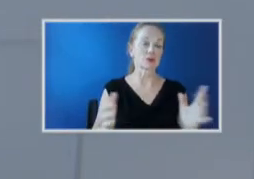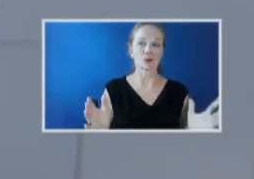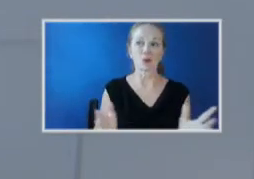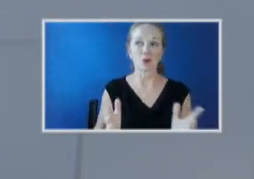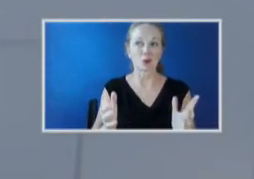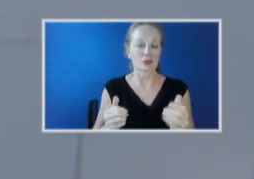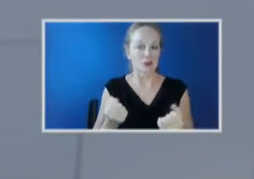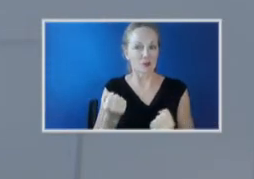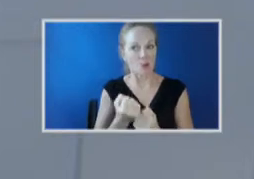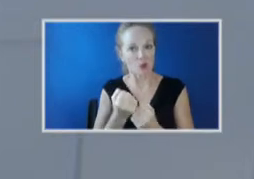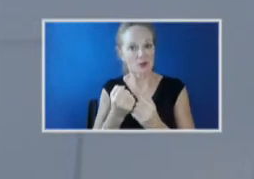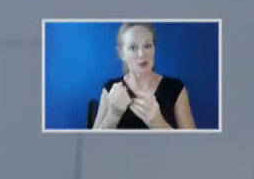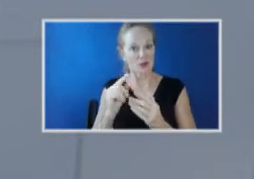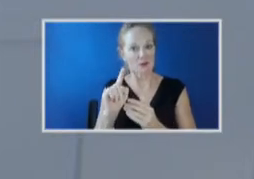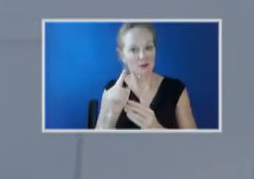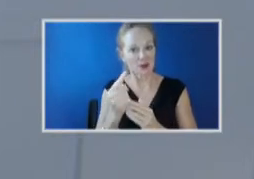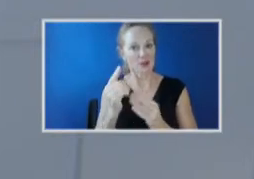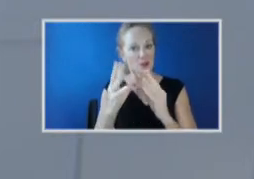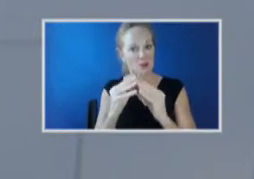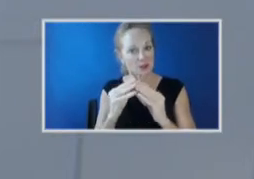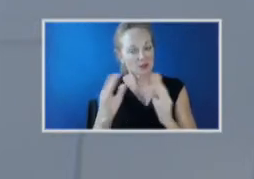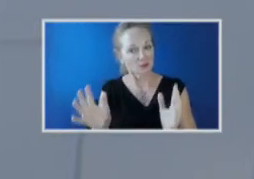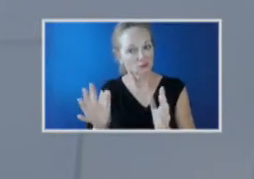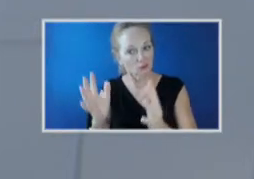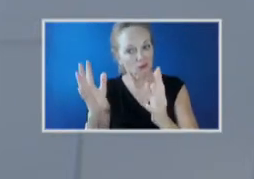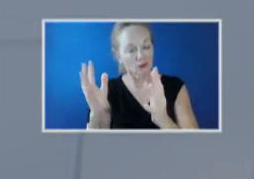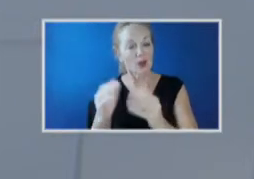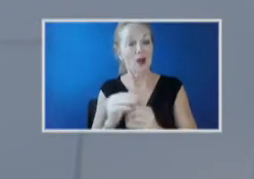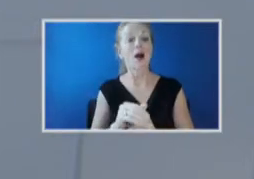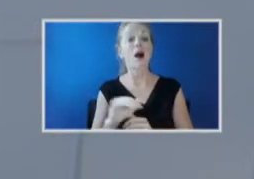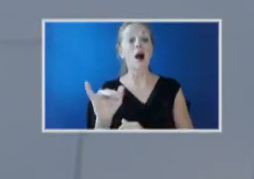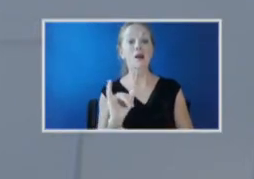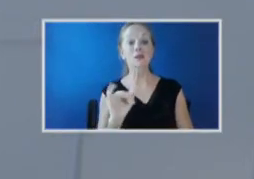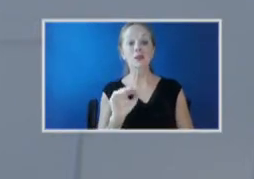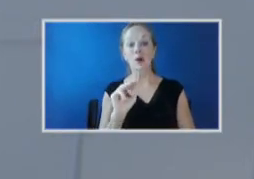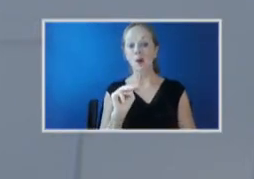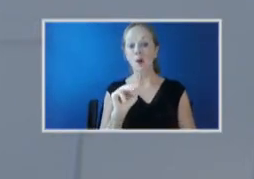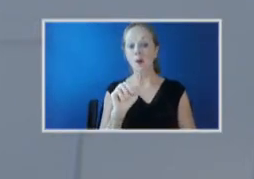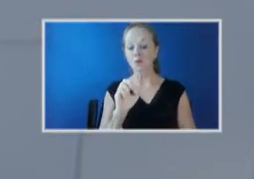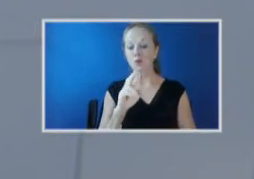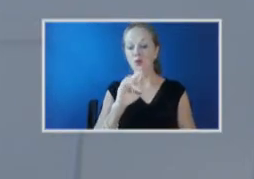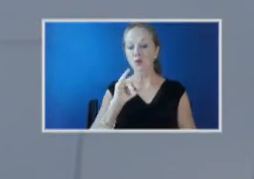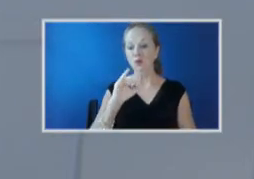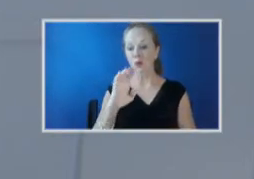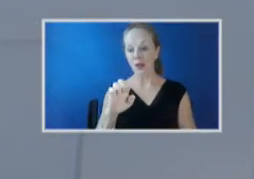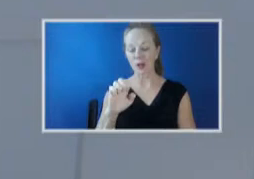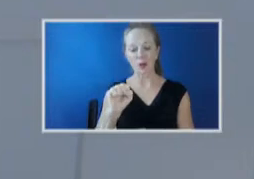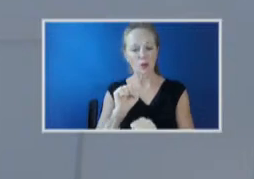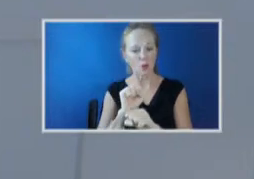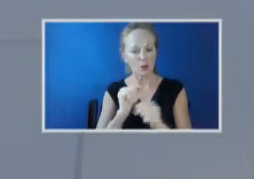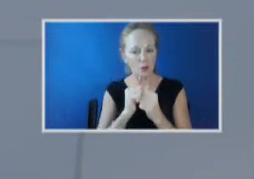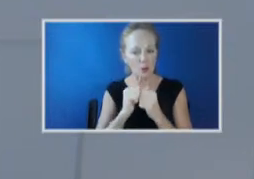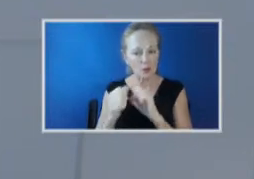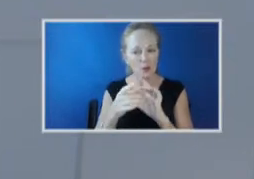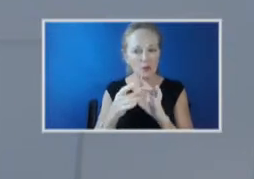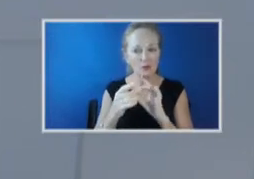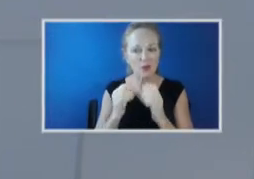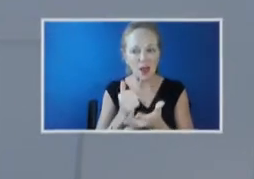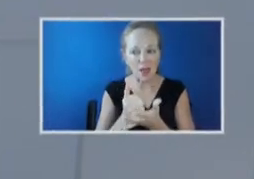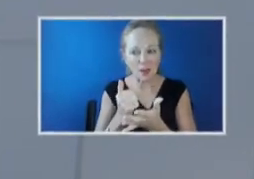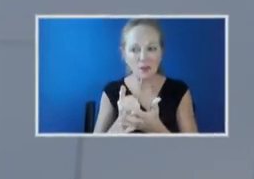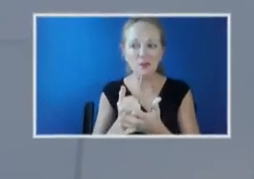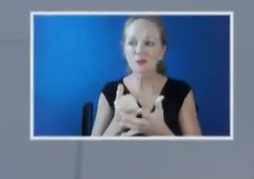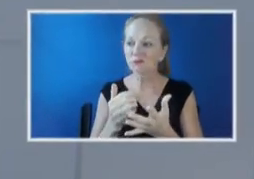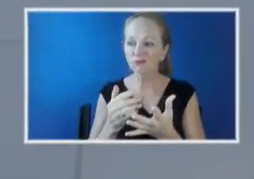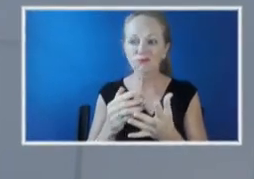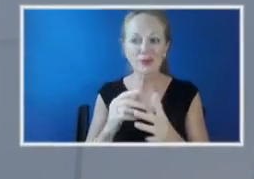meeting. And Marie also works with you to send out any questions that you may have regarding the agenda.